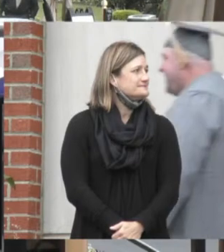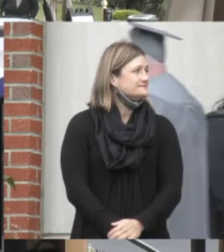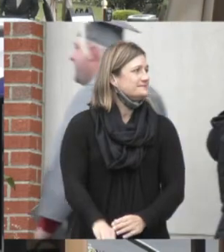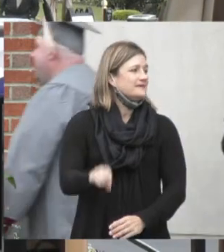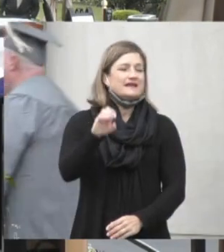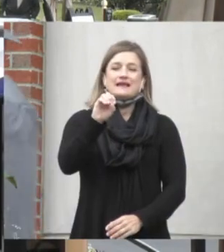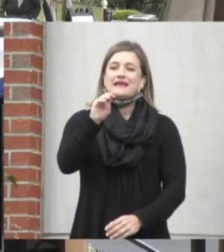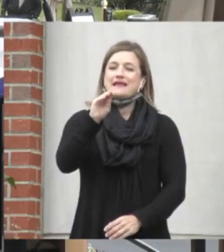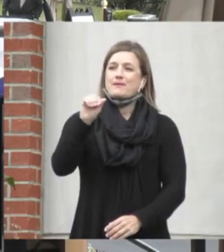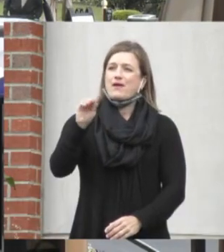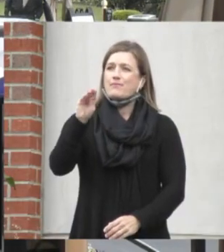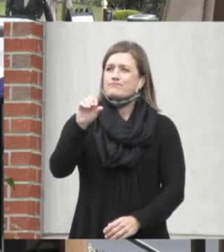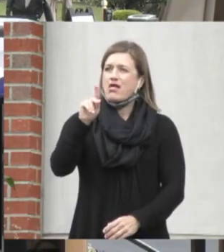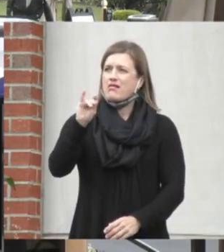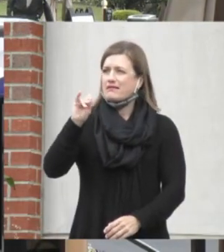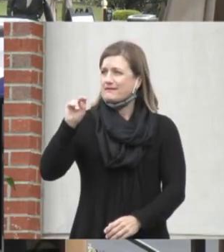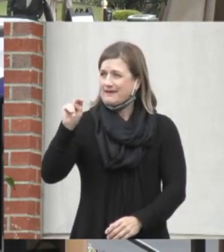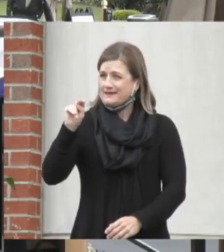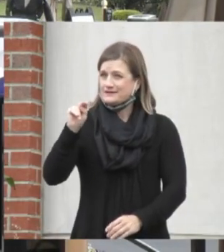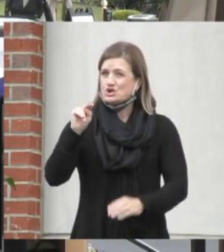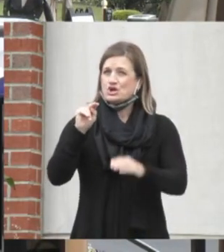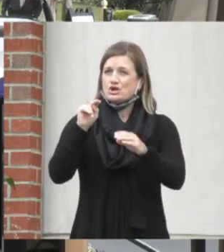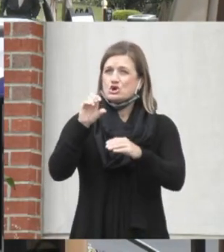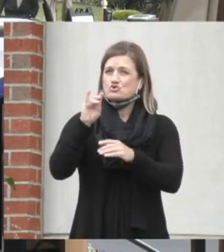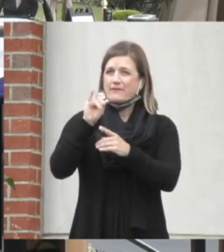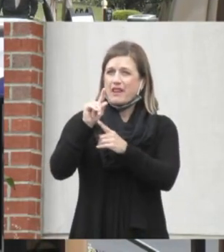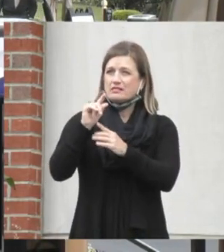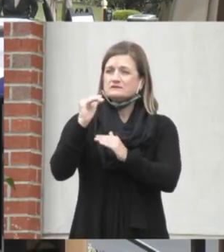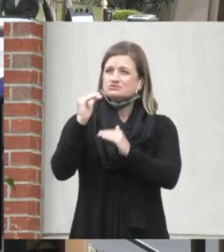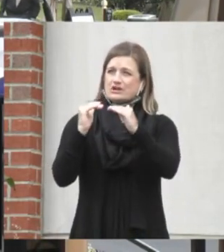Emma Palka, Criminal Justice Technology.